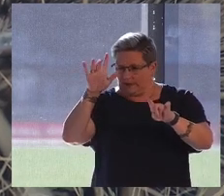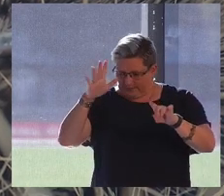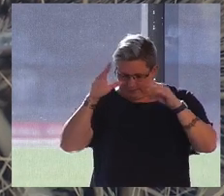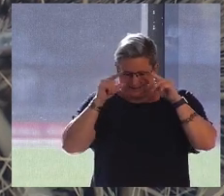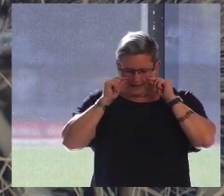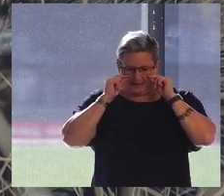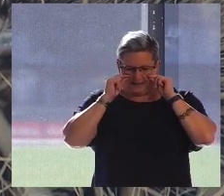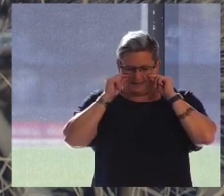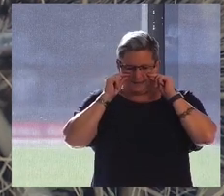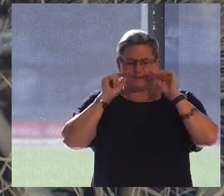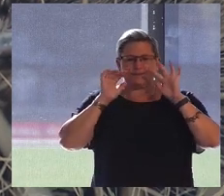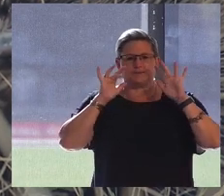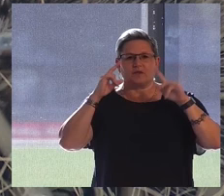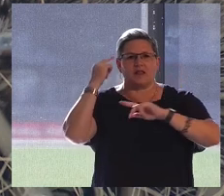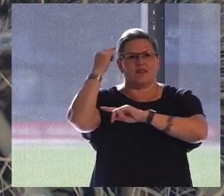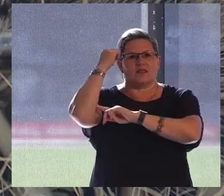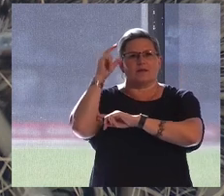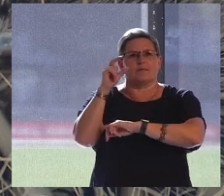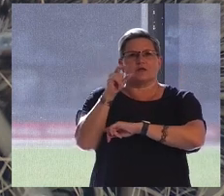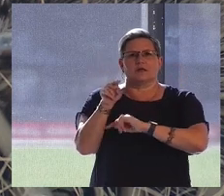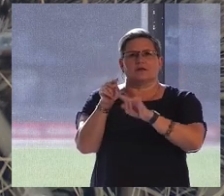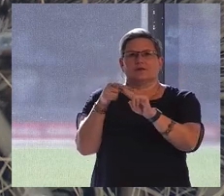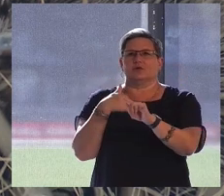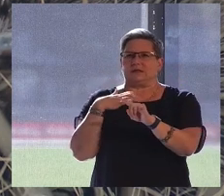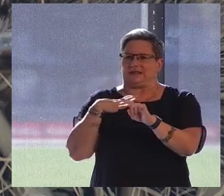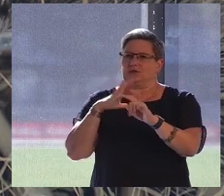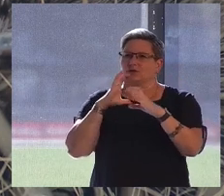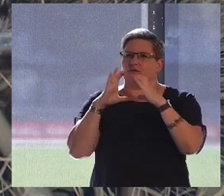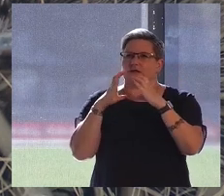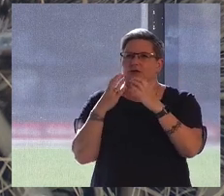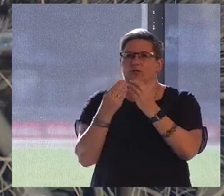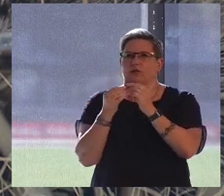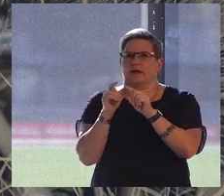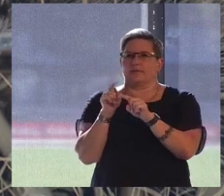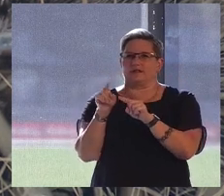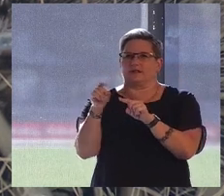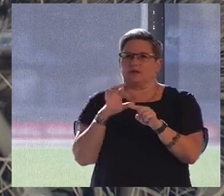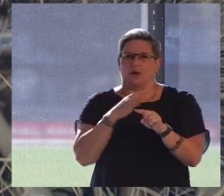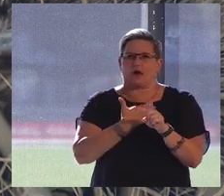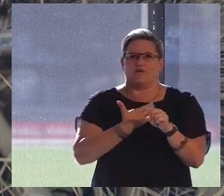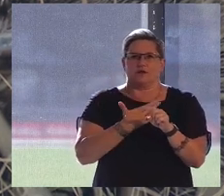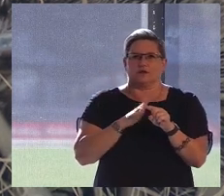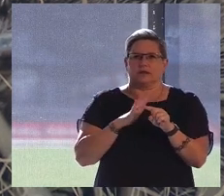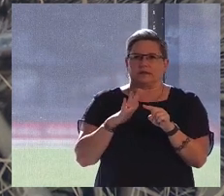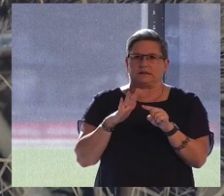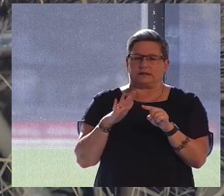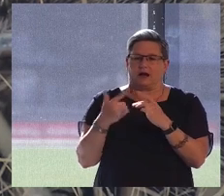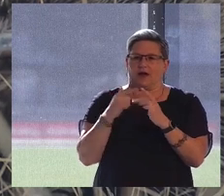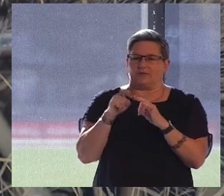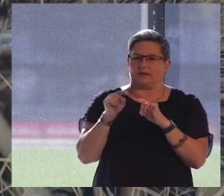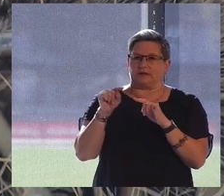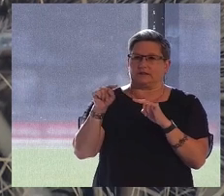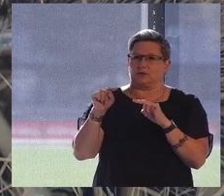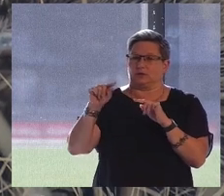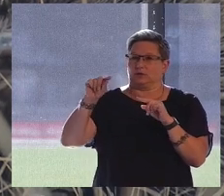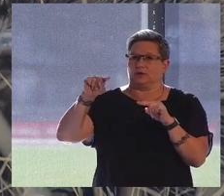about someone who you probably should have a conversation with who's in your stretch zone, in your work. Someone maybe on the other side of a